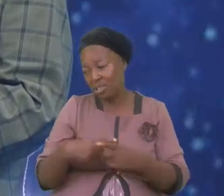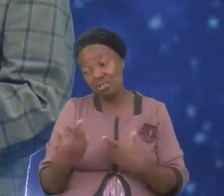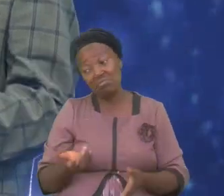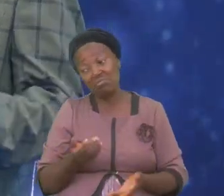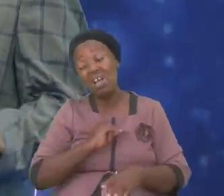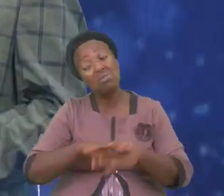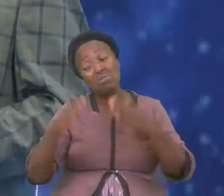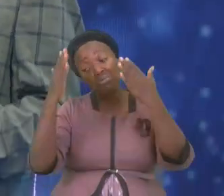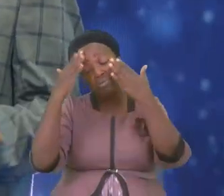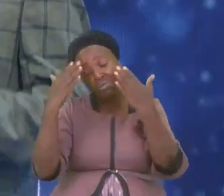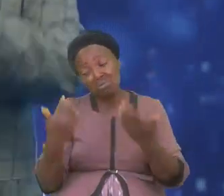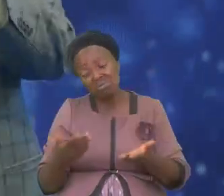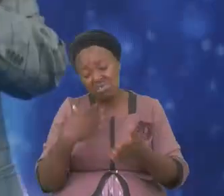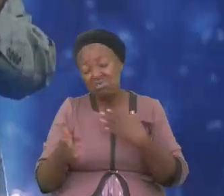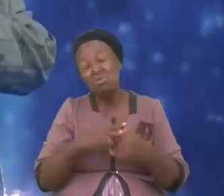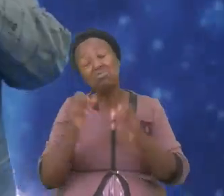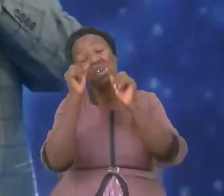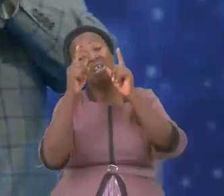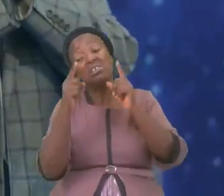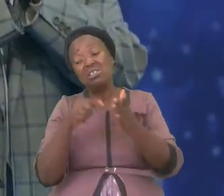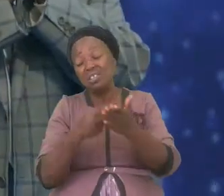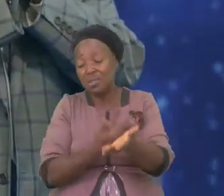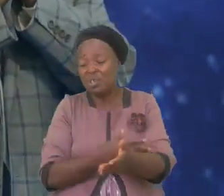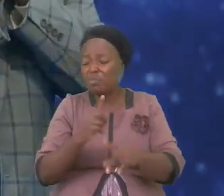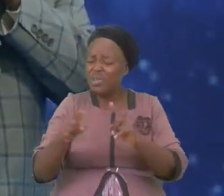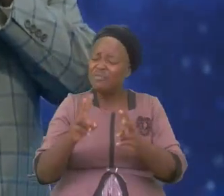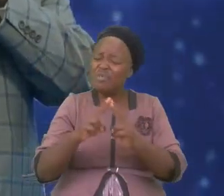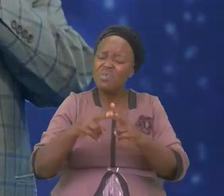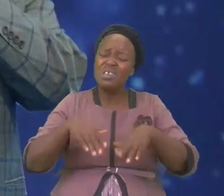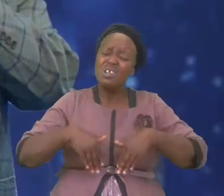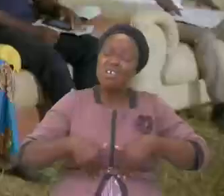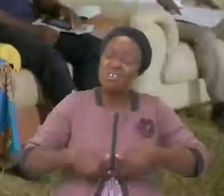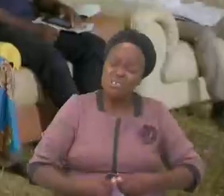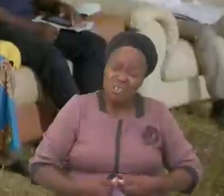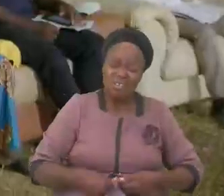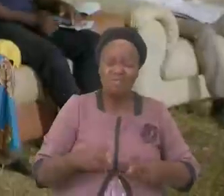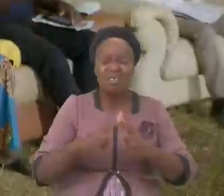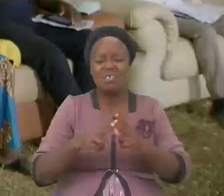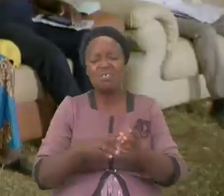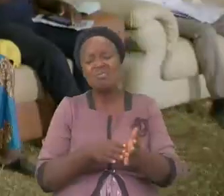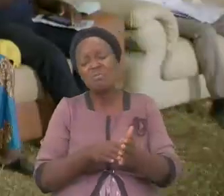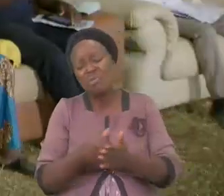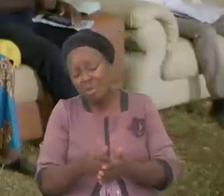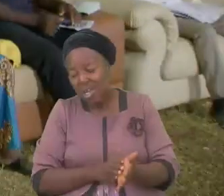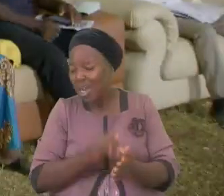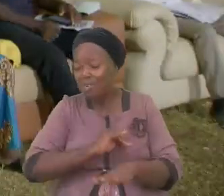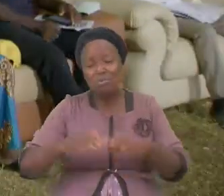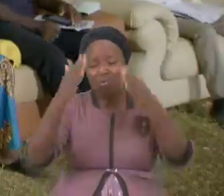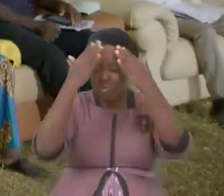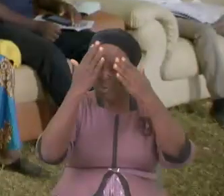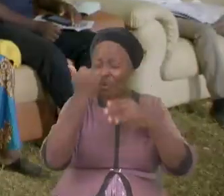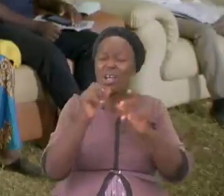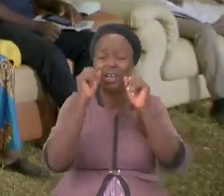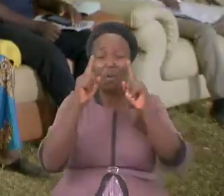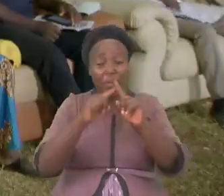weak, I don't even know why I'm here. You know, but better destiny has come for you. As you link up with the Lord,